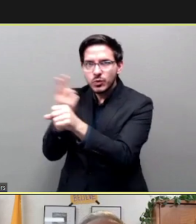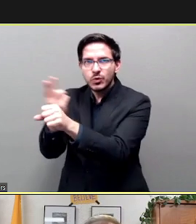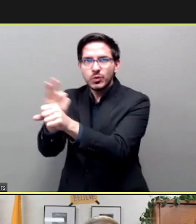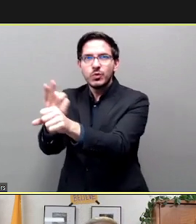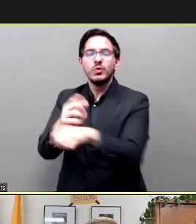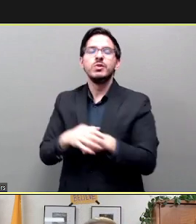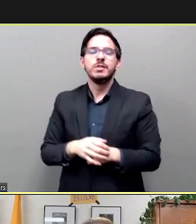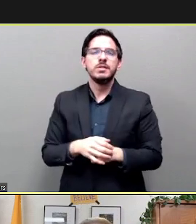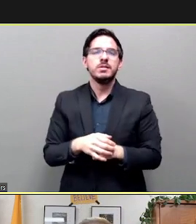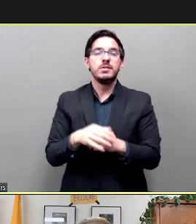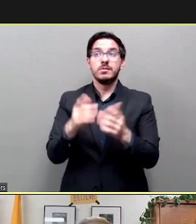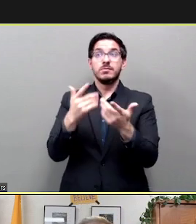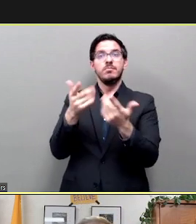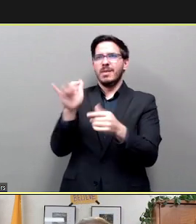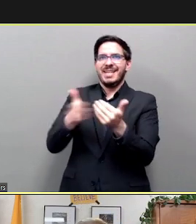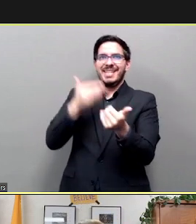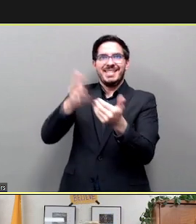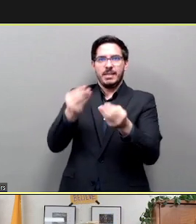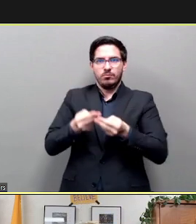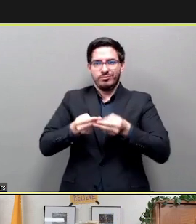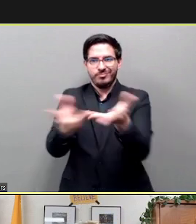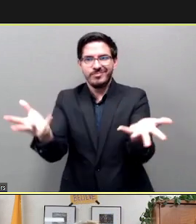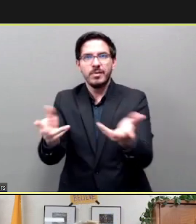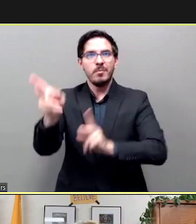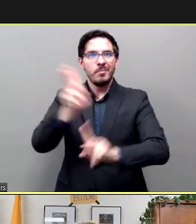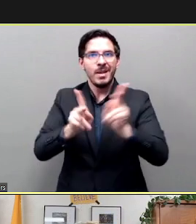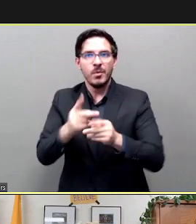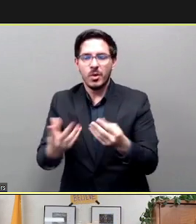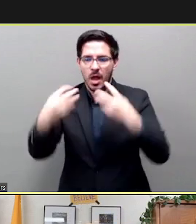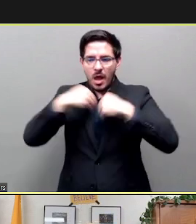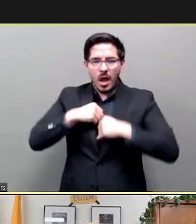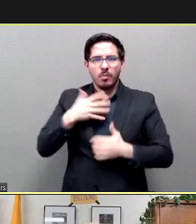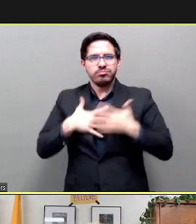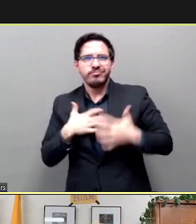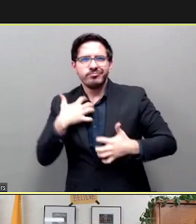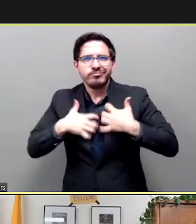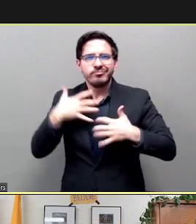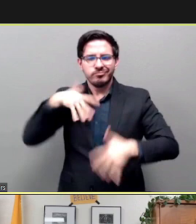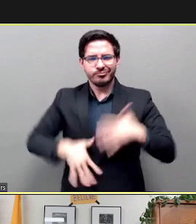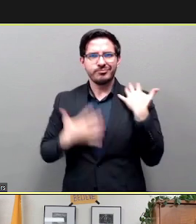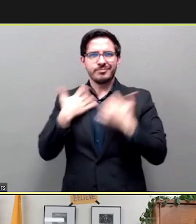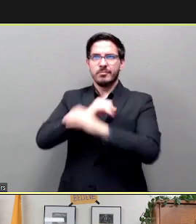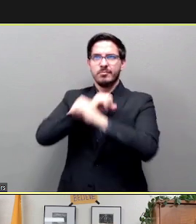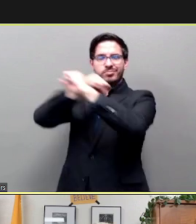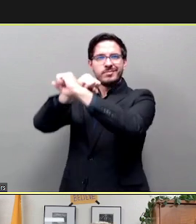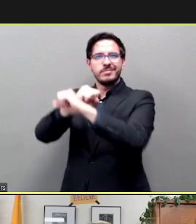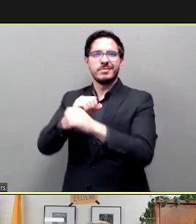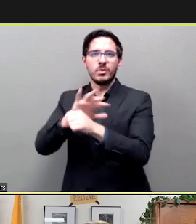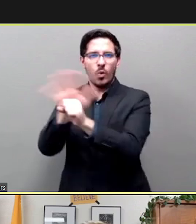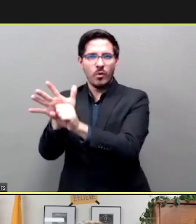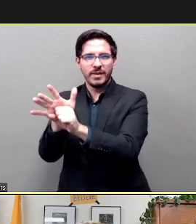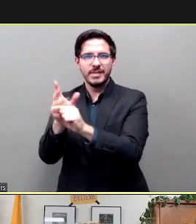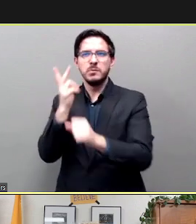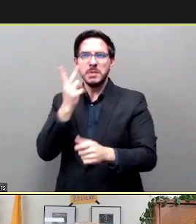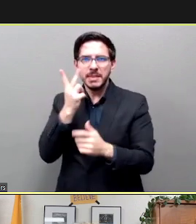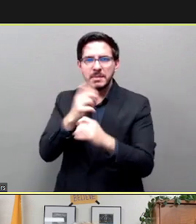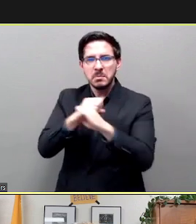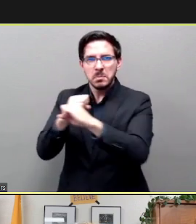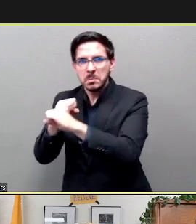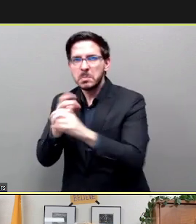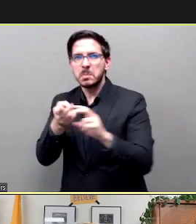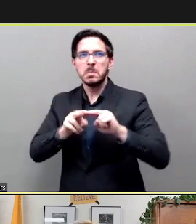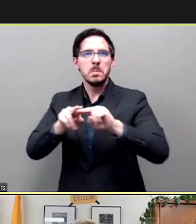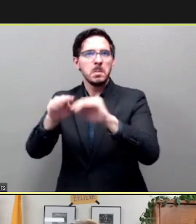people and into people. And so that's very reassuring. And while the numerator and denominator